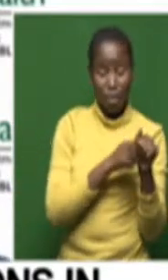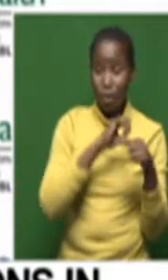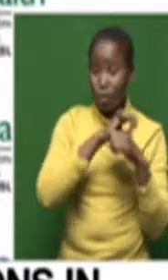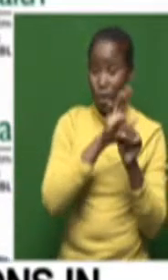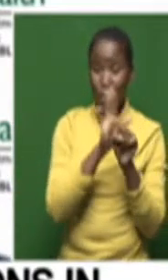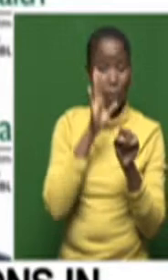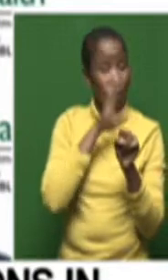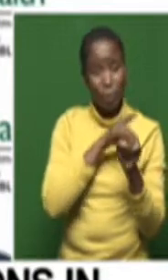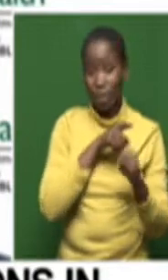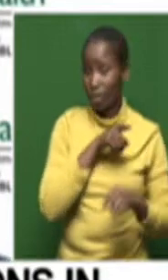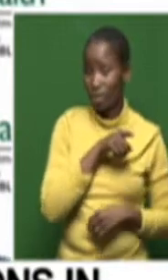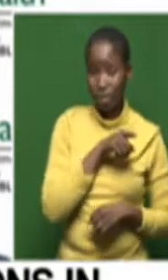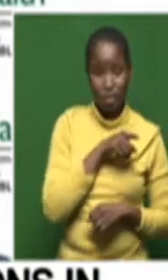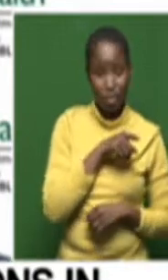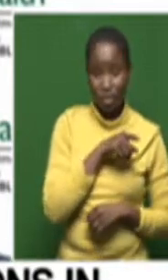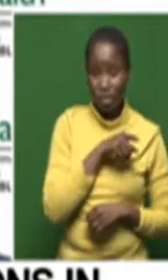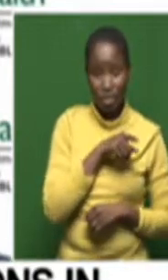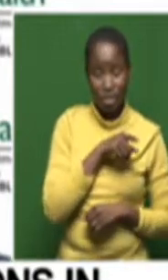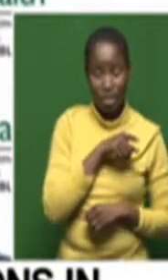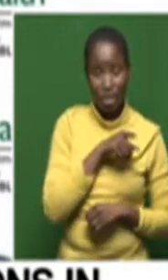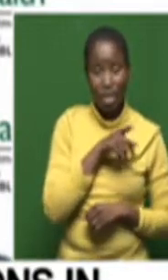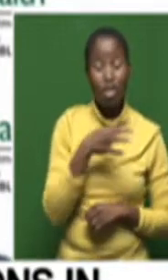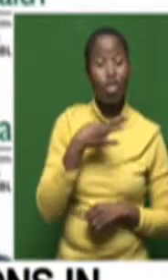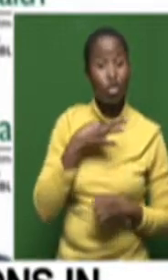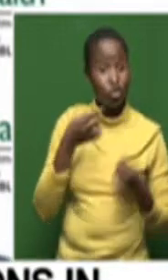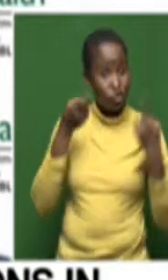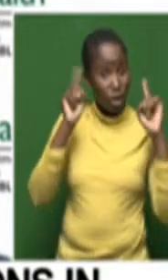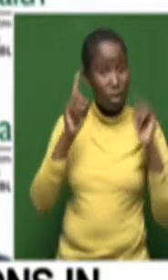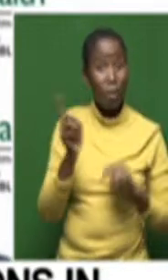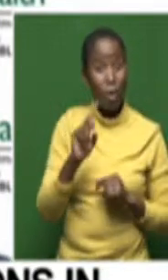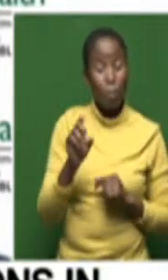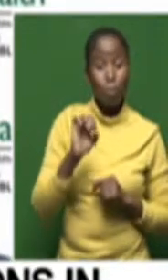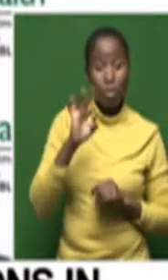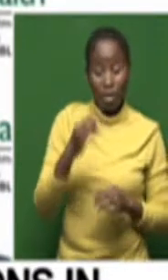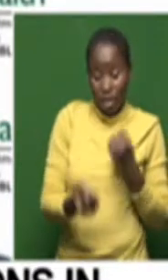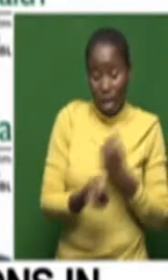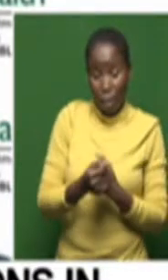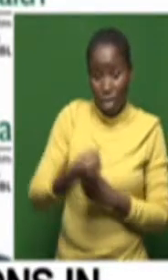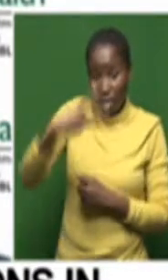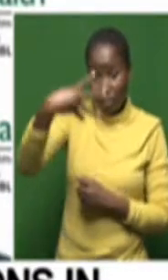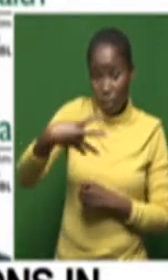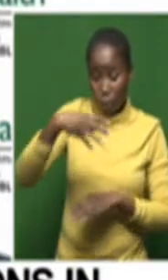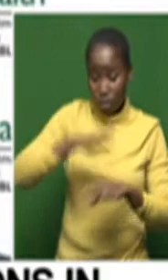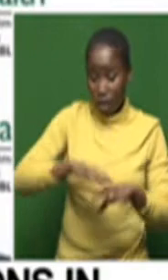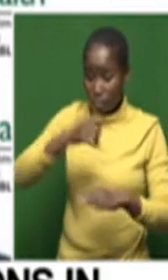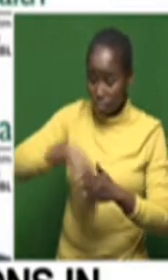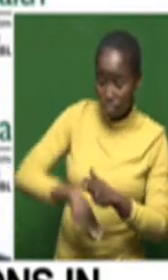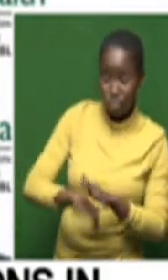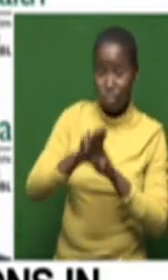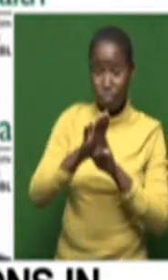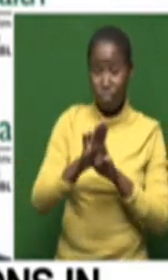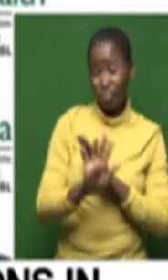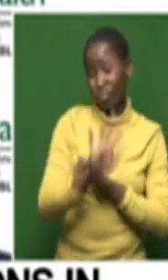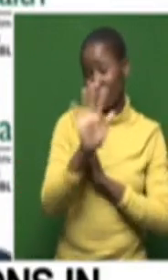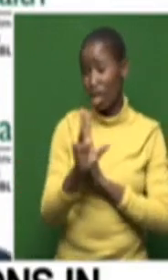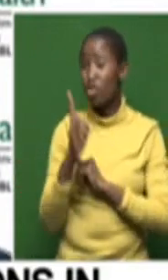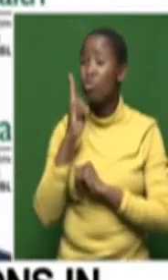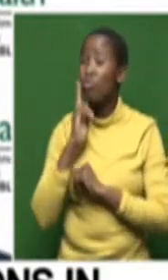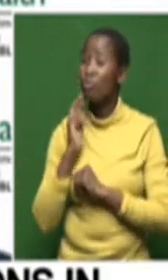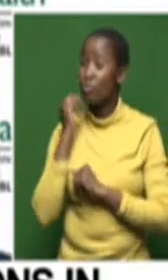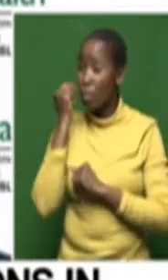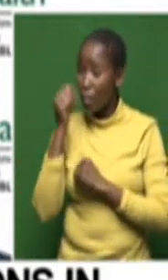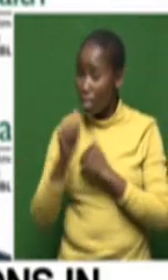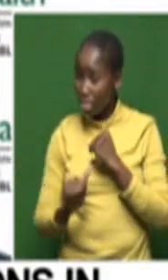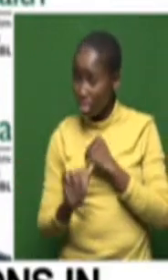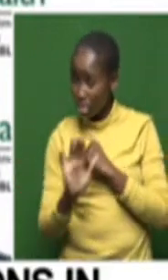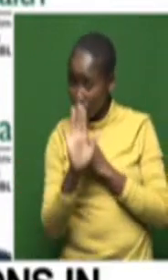Now, the risk of this is that by the time the fourth wave, which is predicted to come somewhere around November, by the time